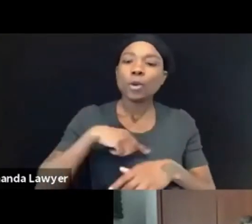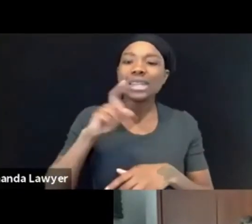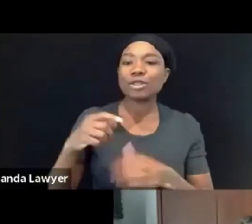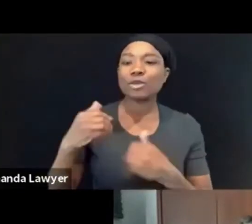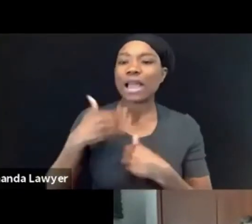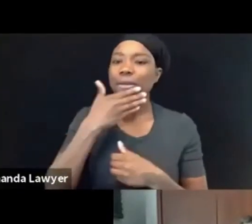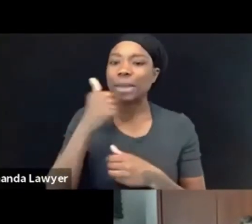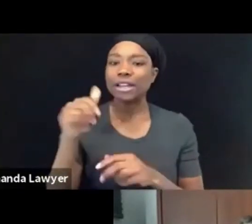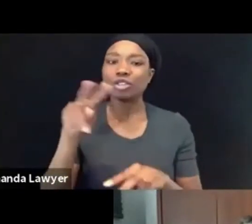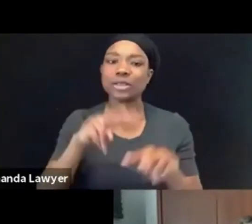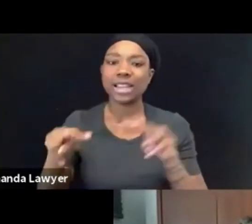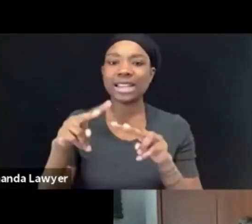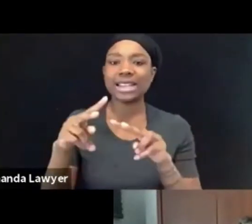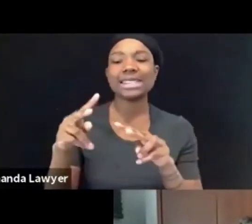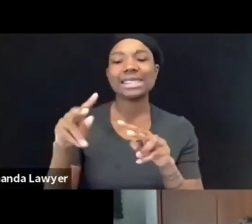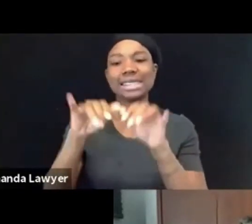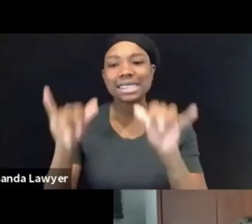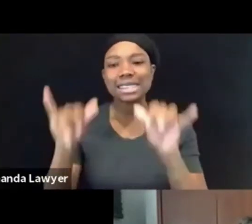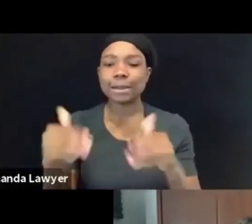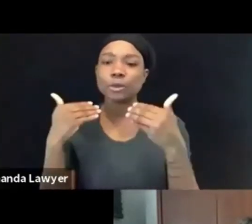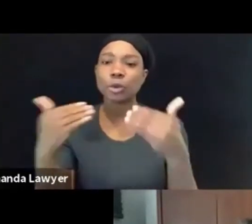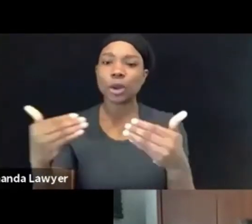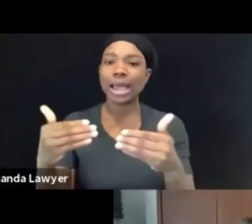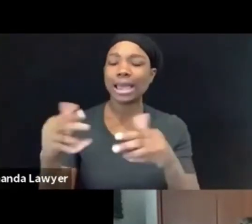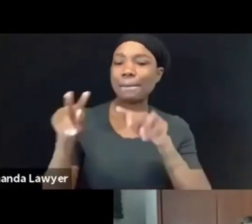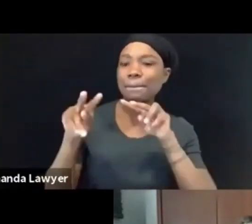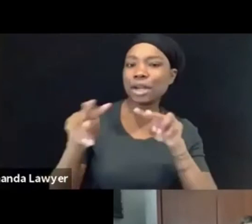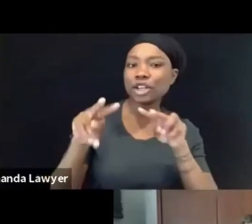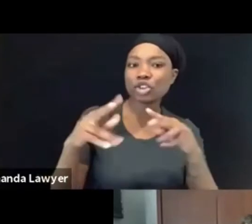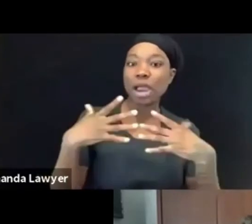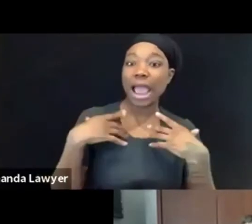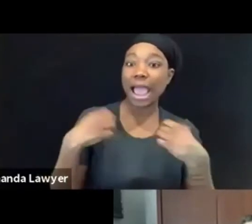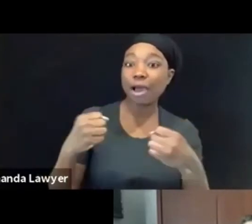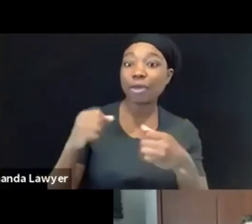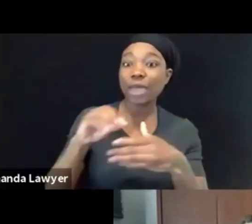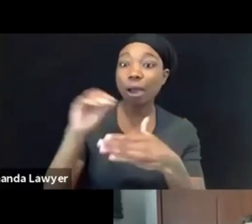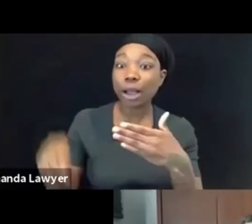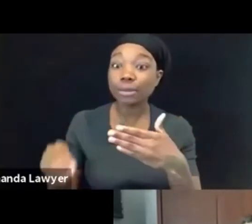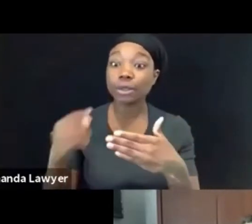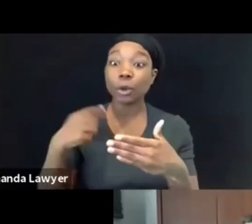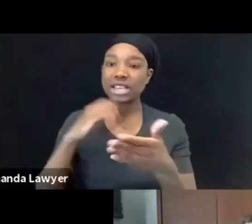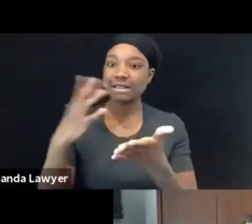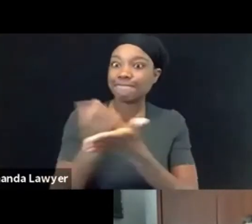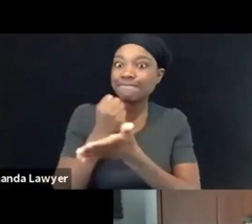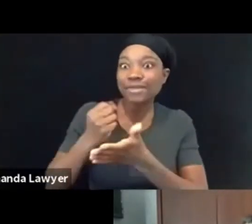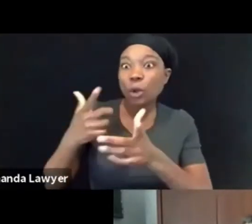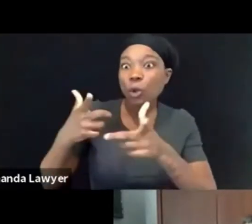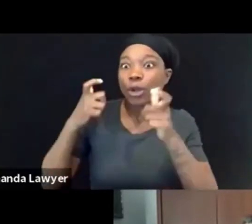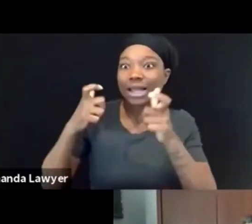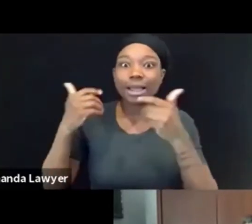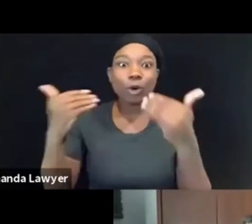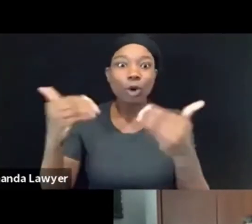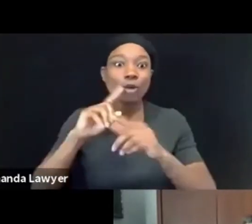can actually begin to monitor health outcomes, or that we could use quickly to report health outcomes in